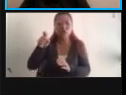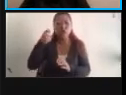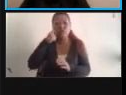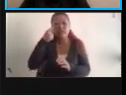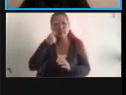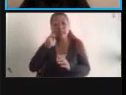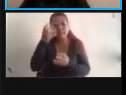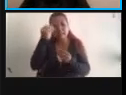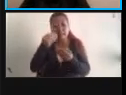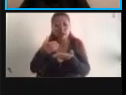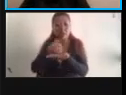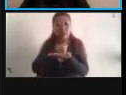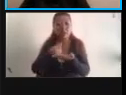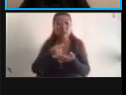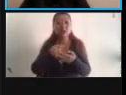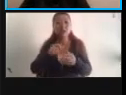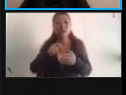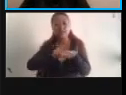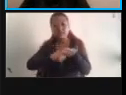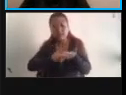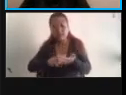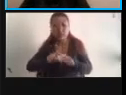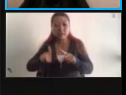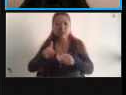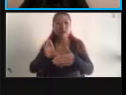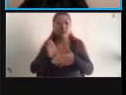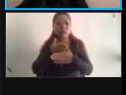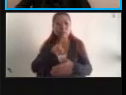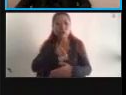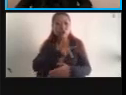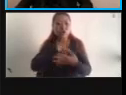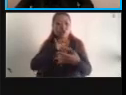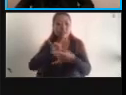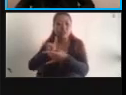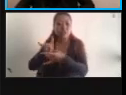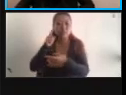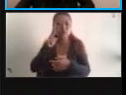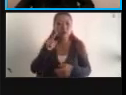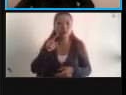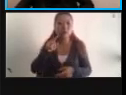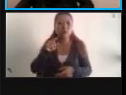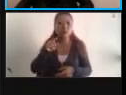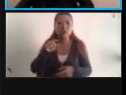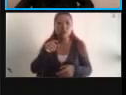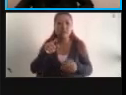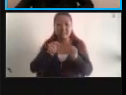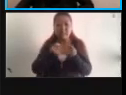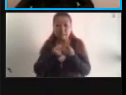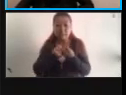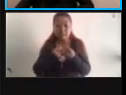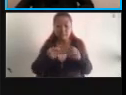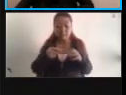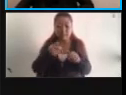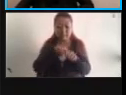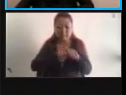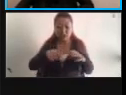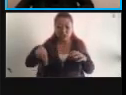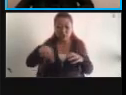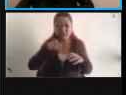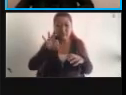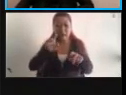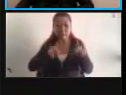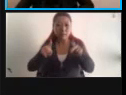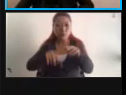interpersonal relationships and team performance at multiple time points from 9 4-person teams in isolation and confinement for up to 45 days.